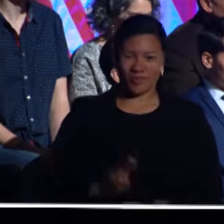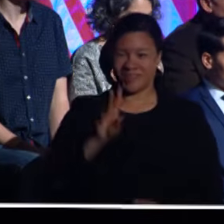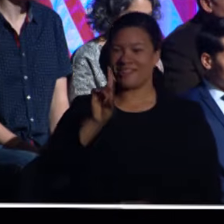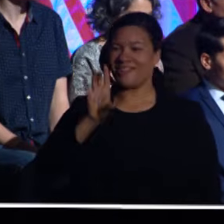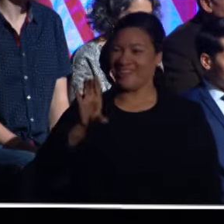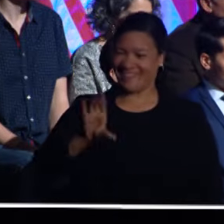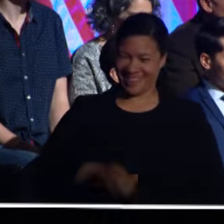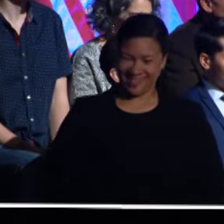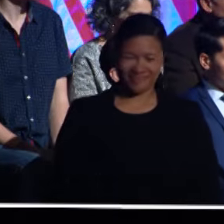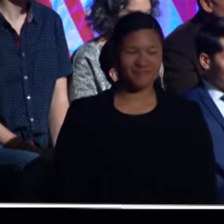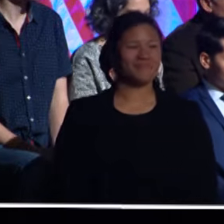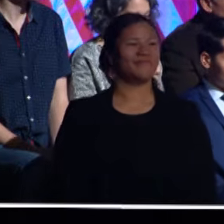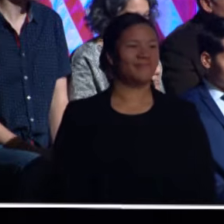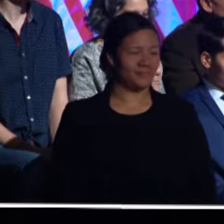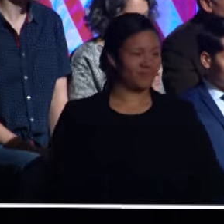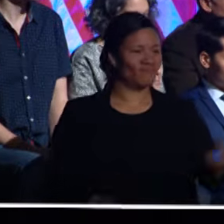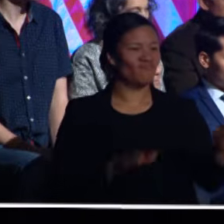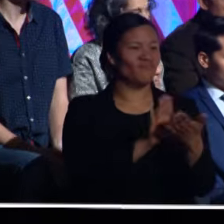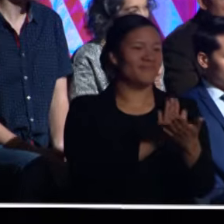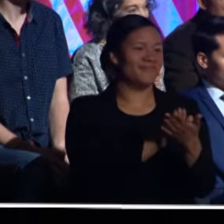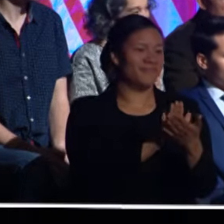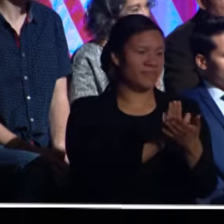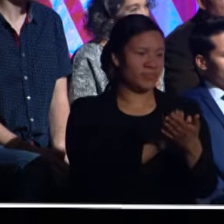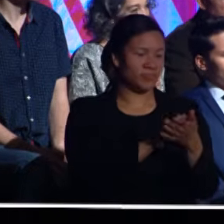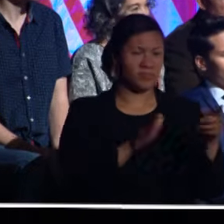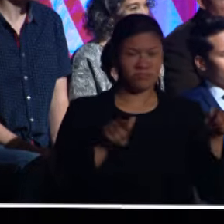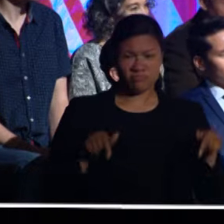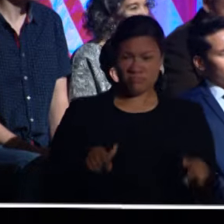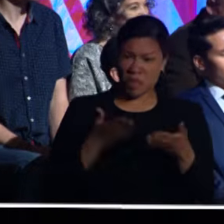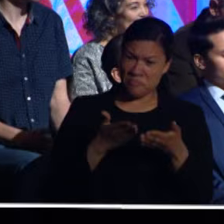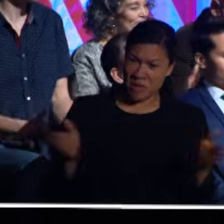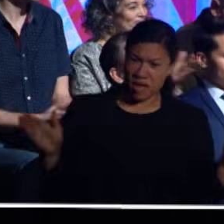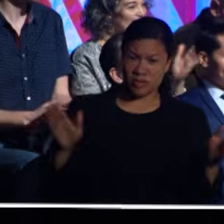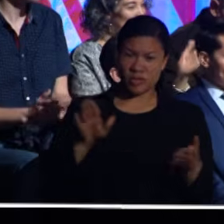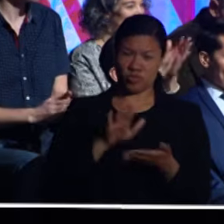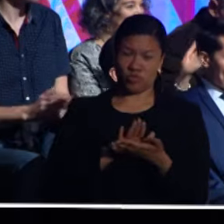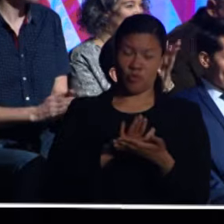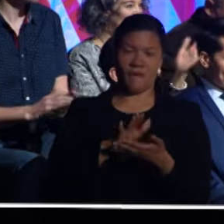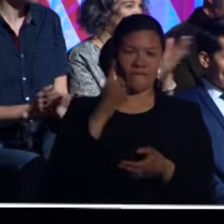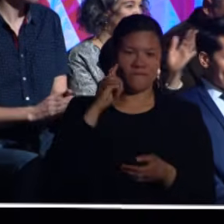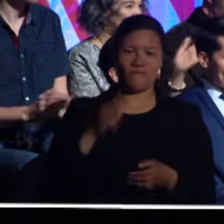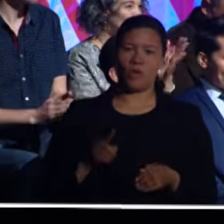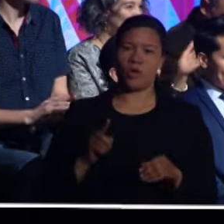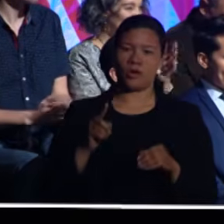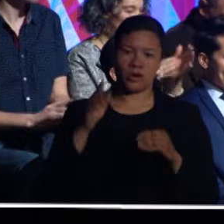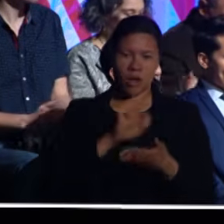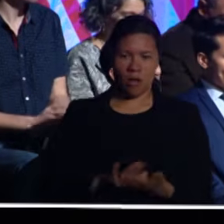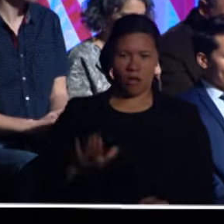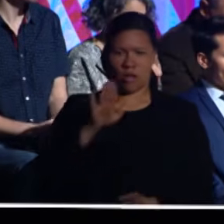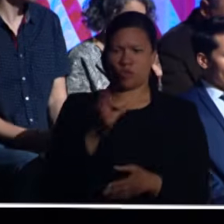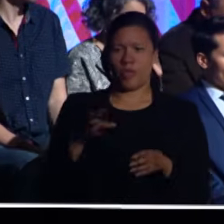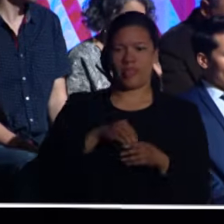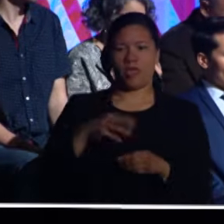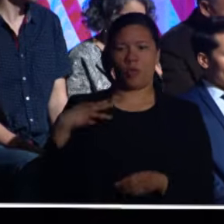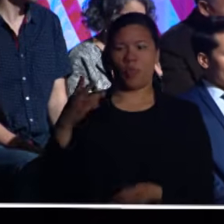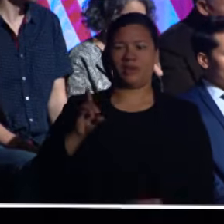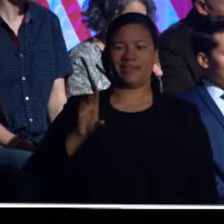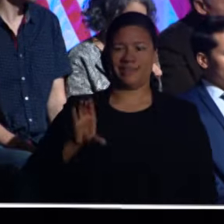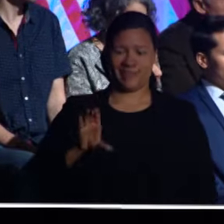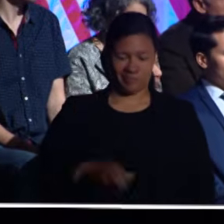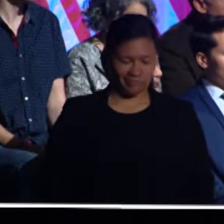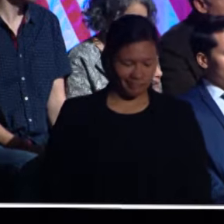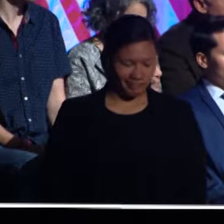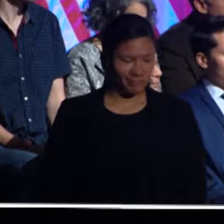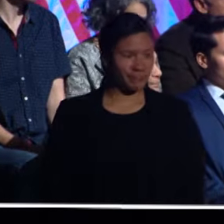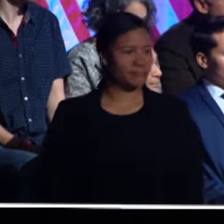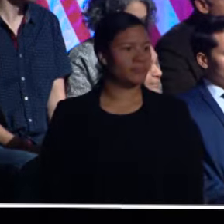Columbia, the public institution of higher learning in and for the nation's capital. It is